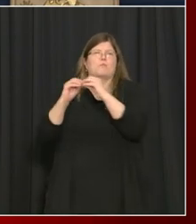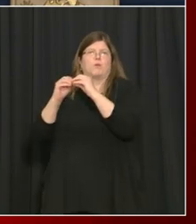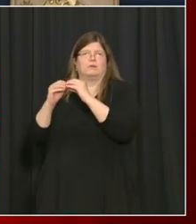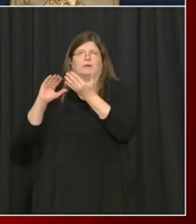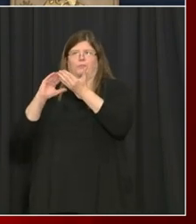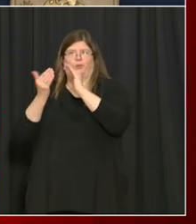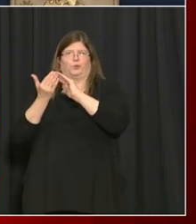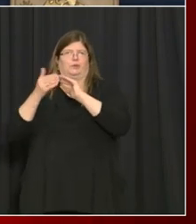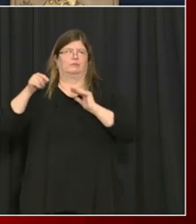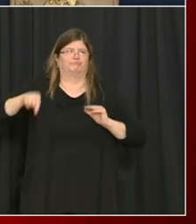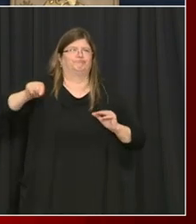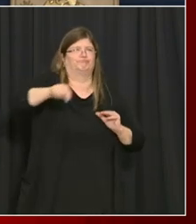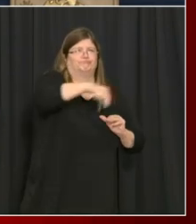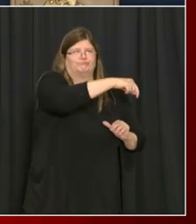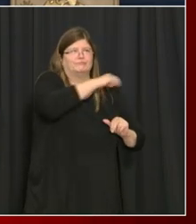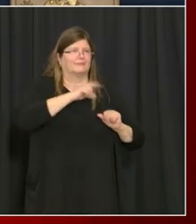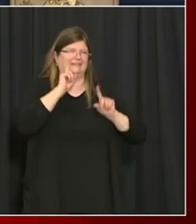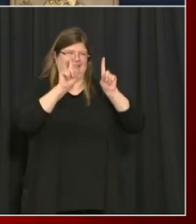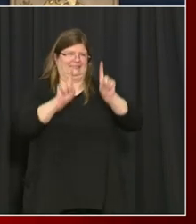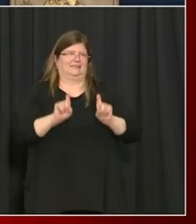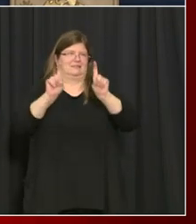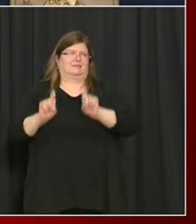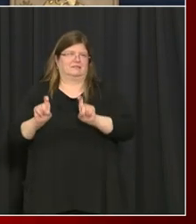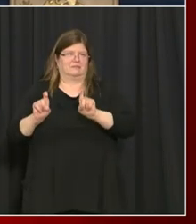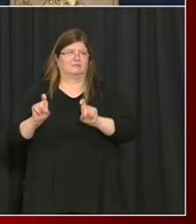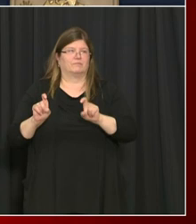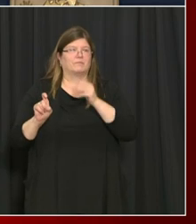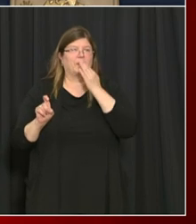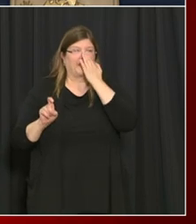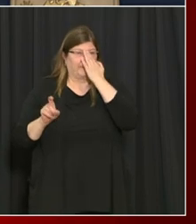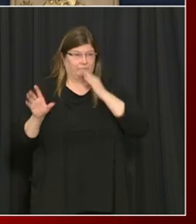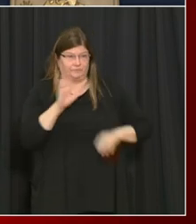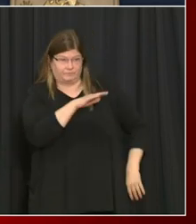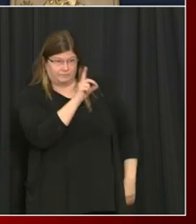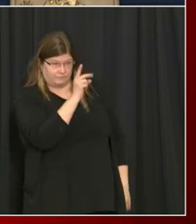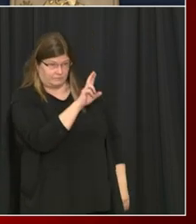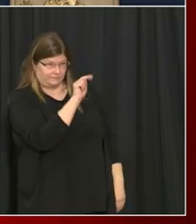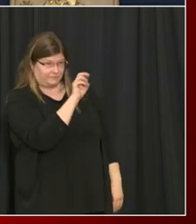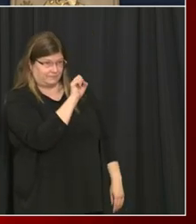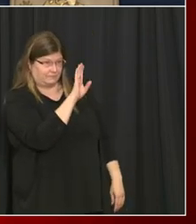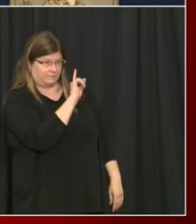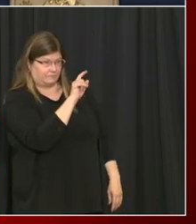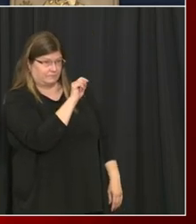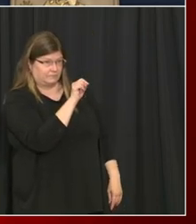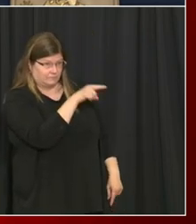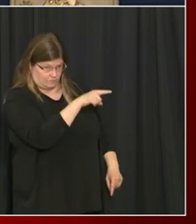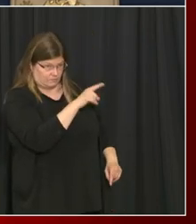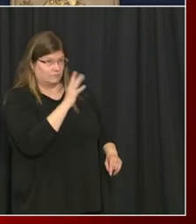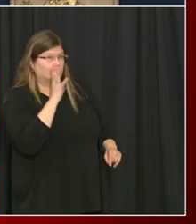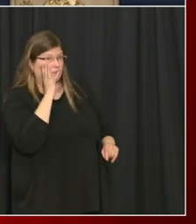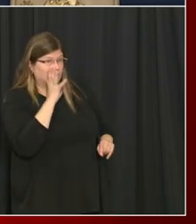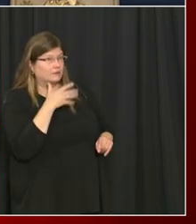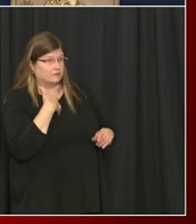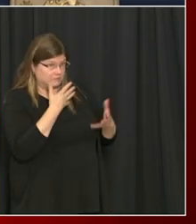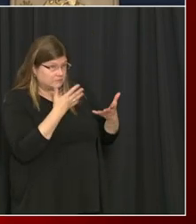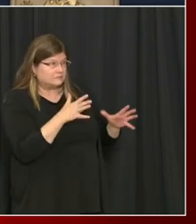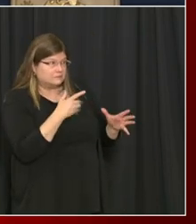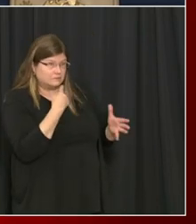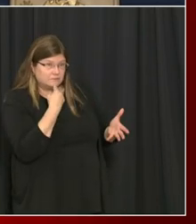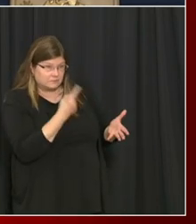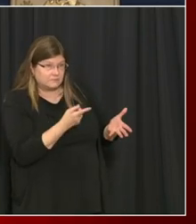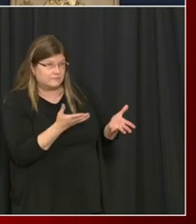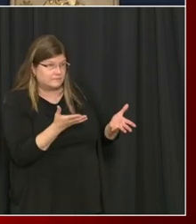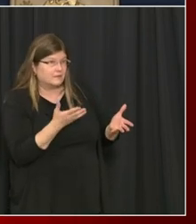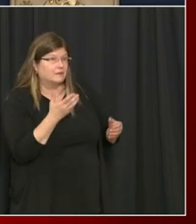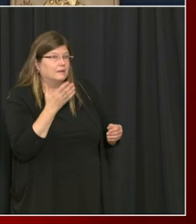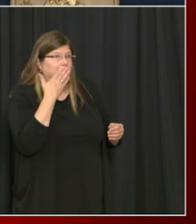locations for testing. Now, Dr. Nesbitt will be really, really angry with me if I don't also say this, because